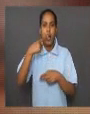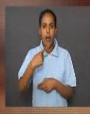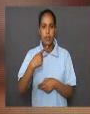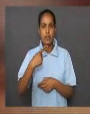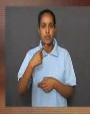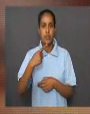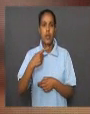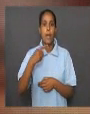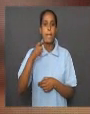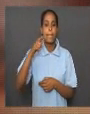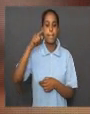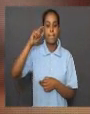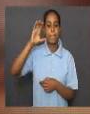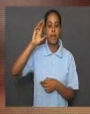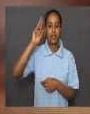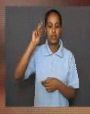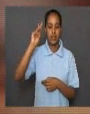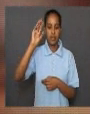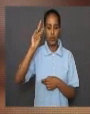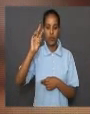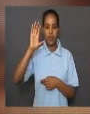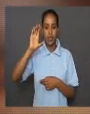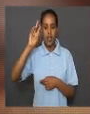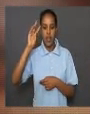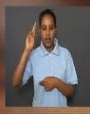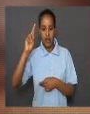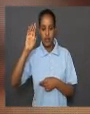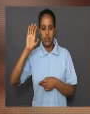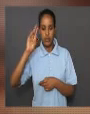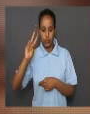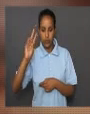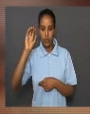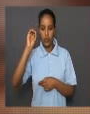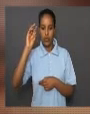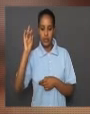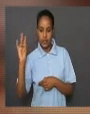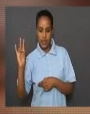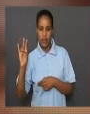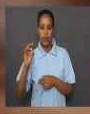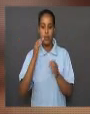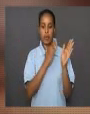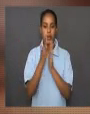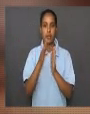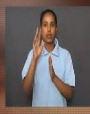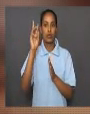of potassium dichromate are required to prepare a